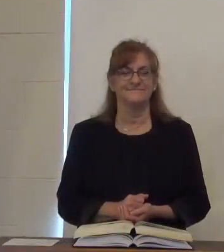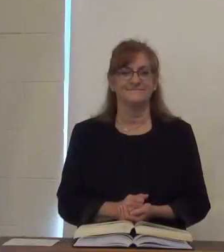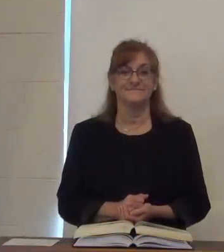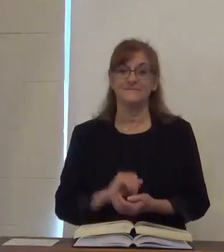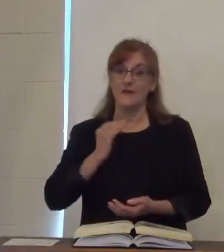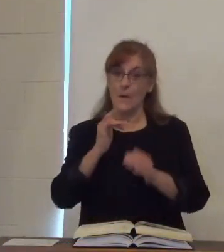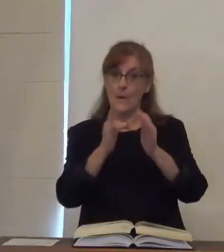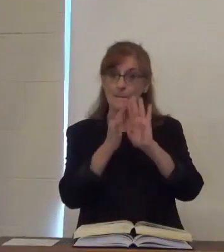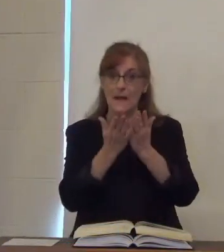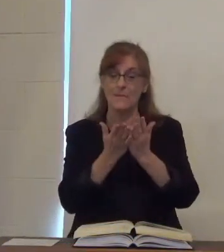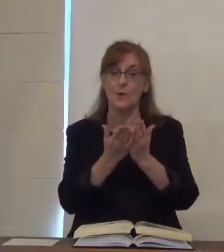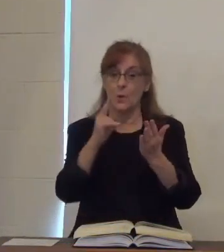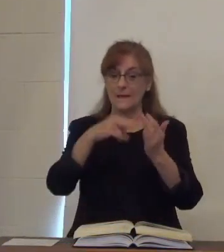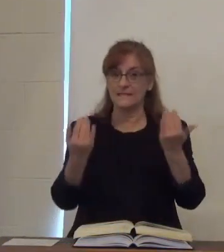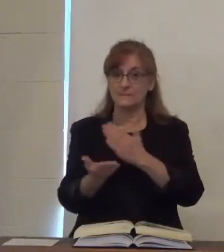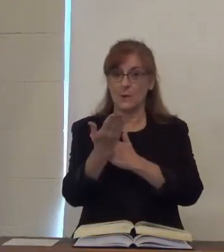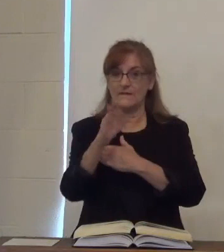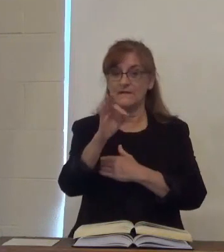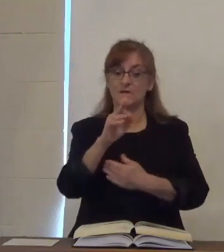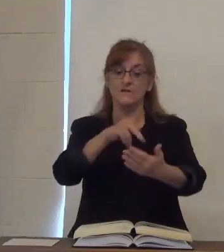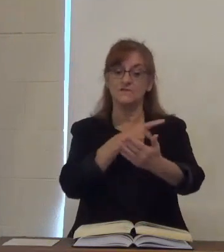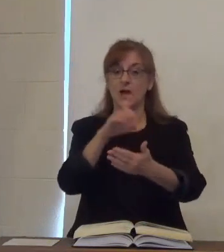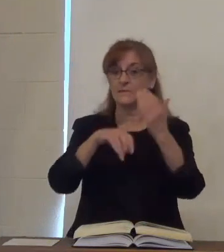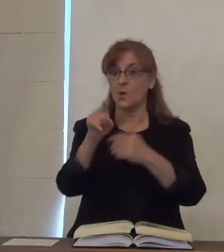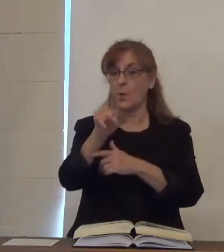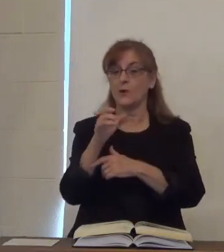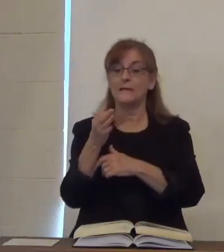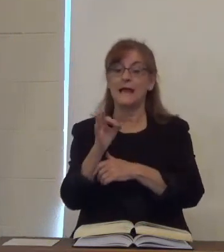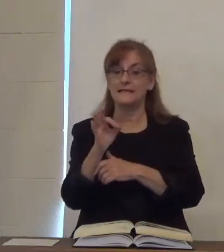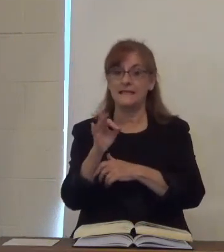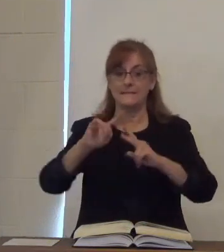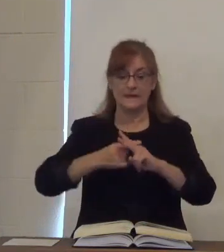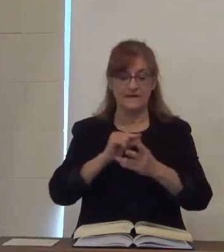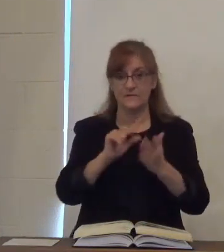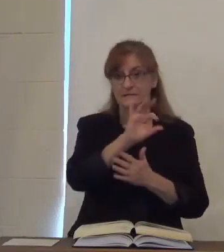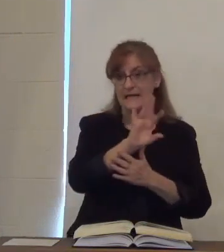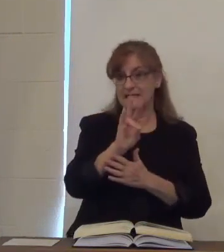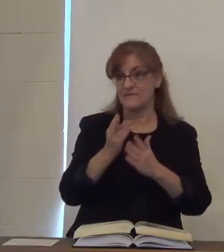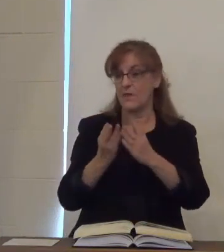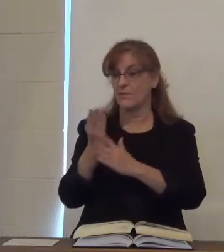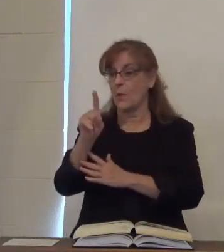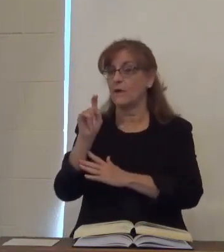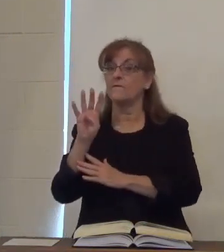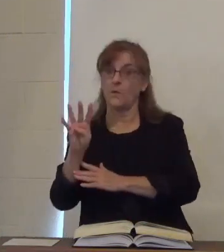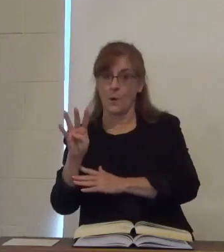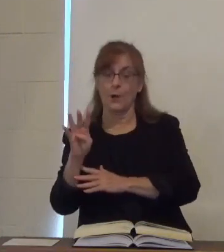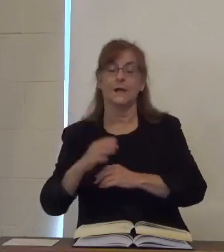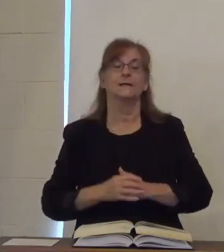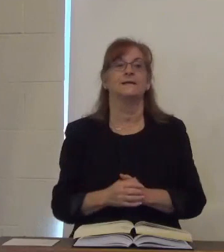Our scripture reading this morning is found in Psalm 119, beginning in verse 97 through 104.